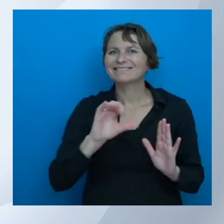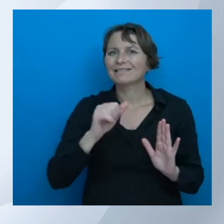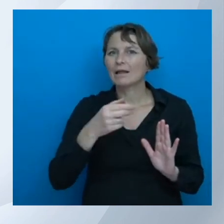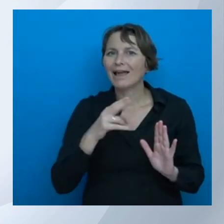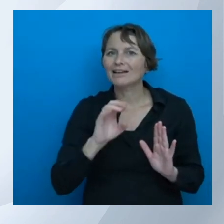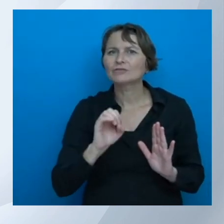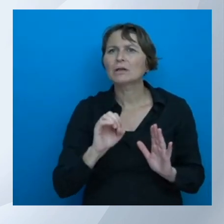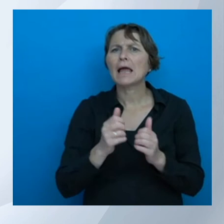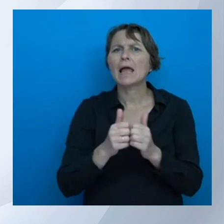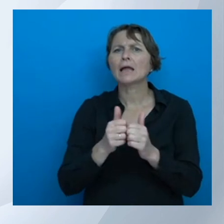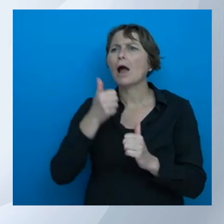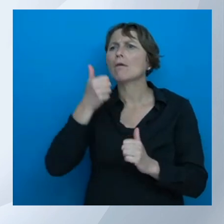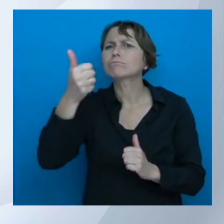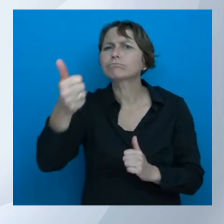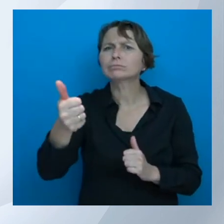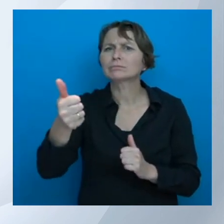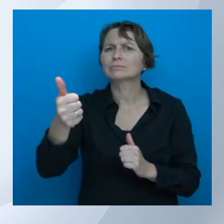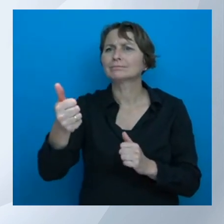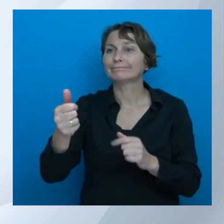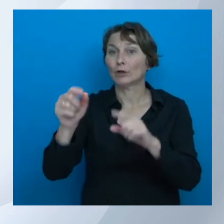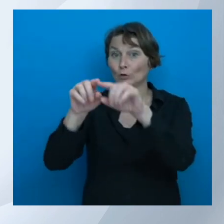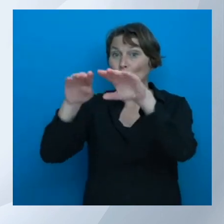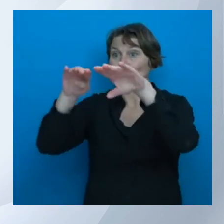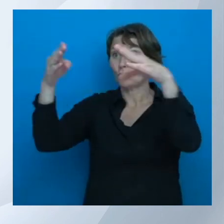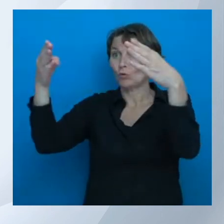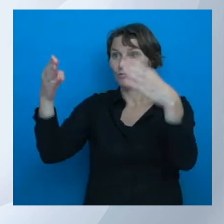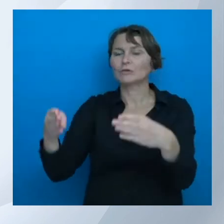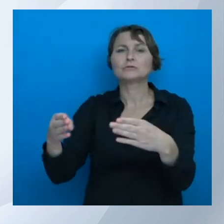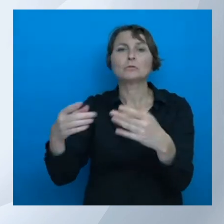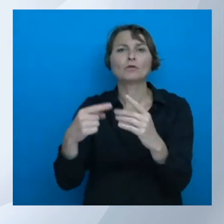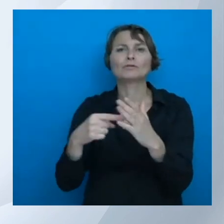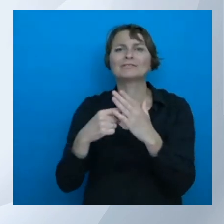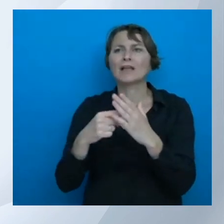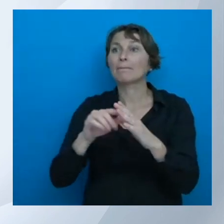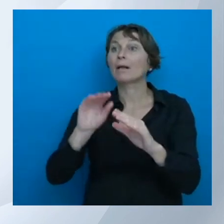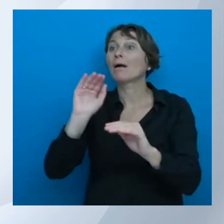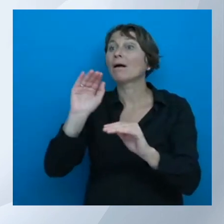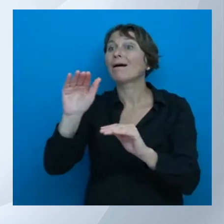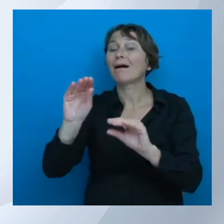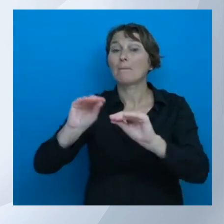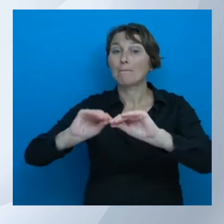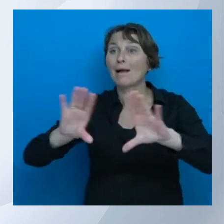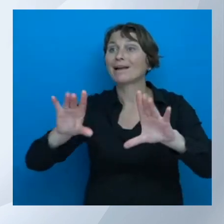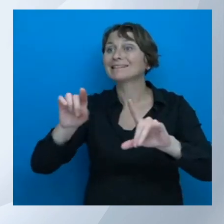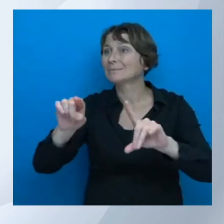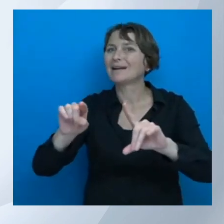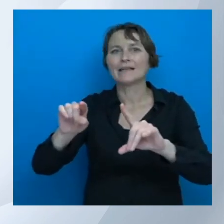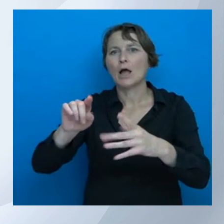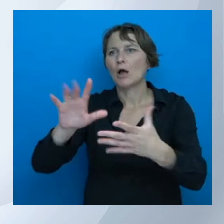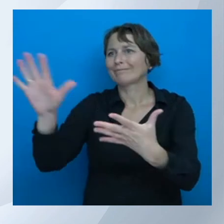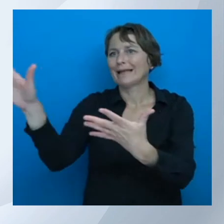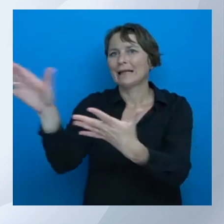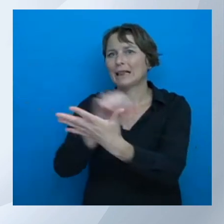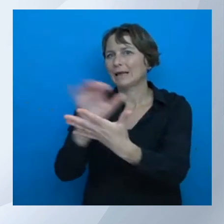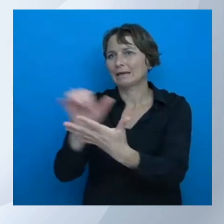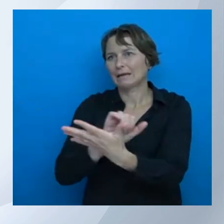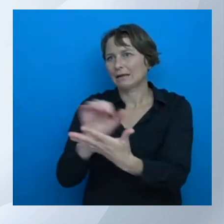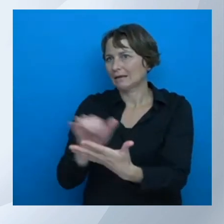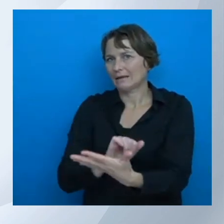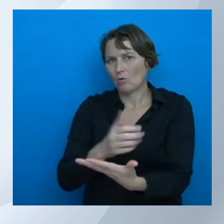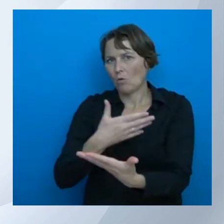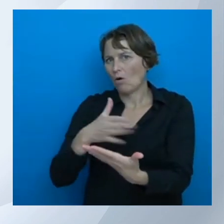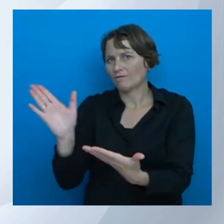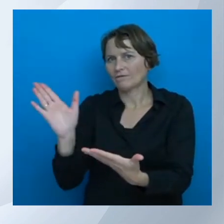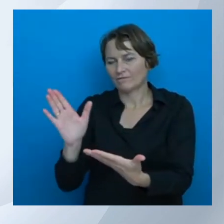servers, a message can be broadcast that says we need to clear those caches out. I mentioned at the start I work